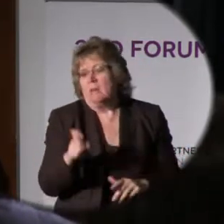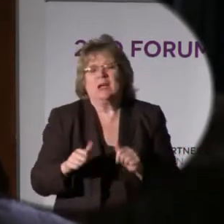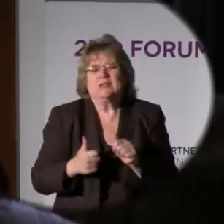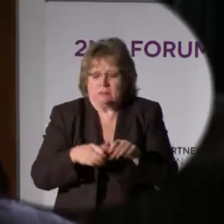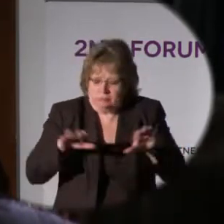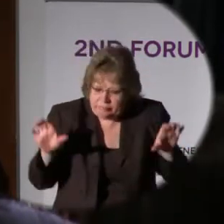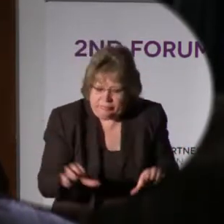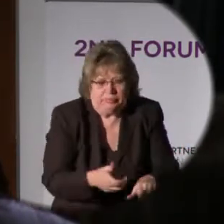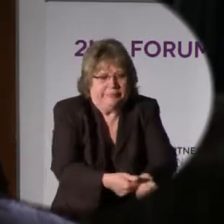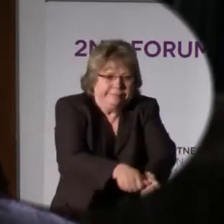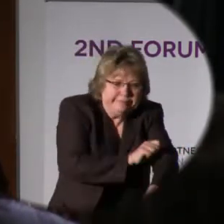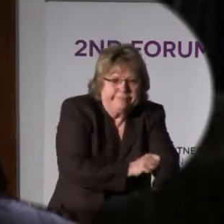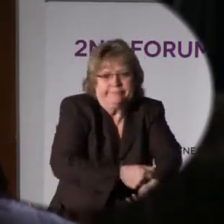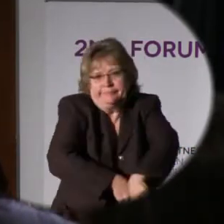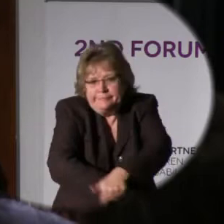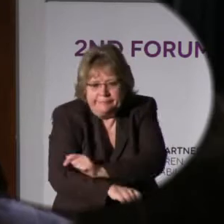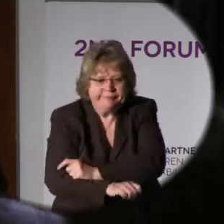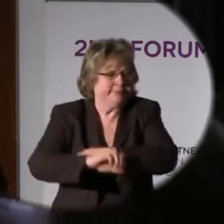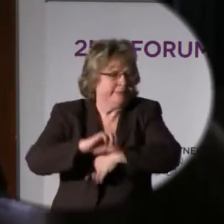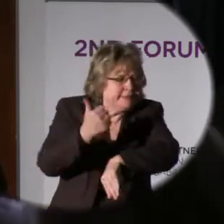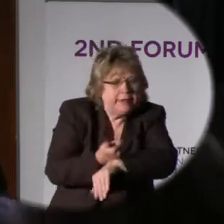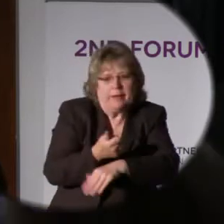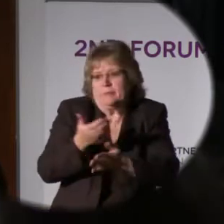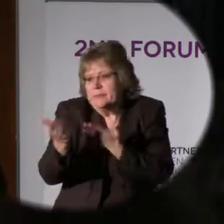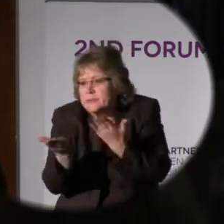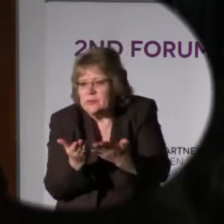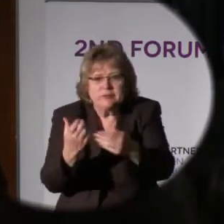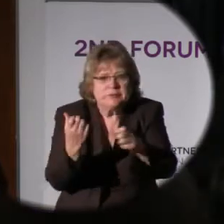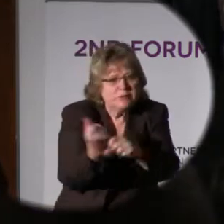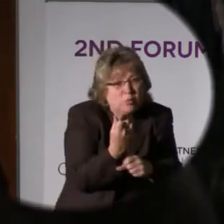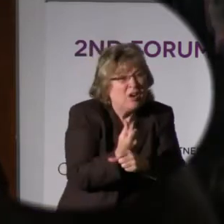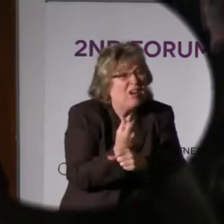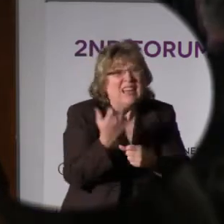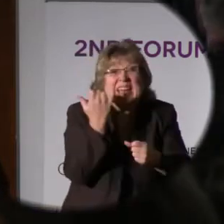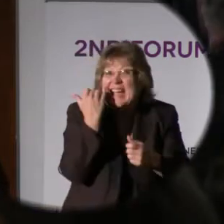Otherwise, the social exclusion, stigmatization,